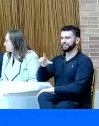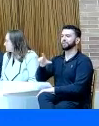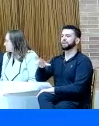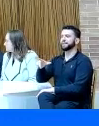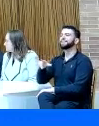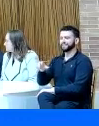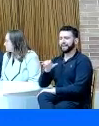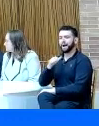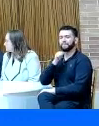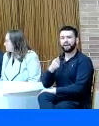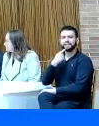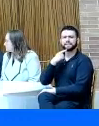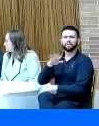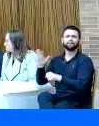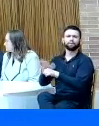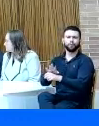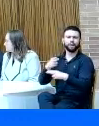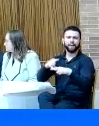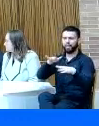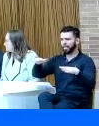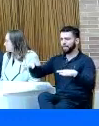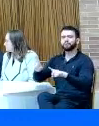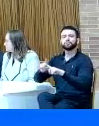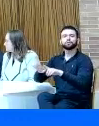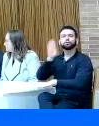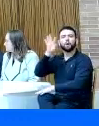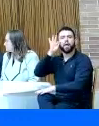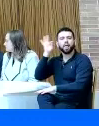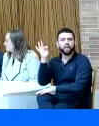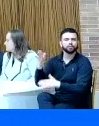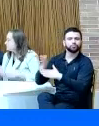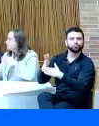name but she's just going to share some things with us thank